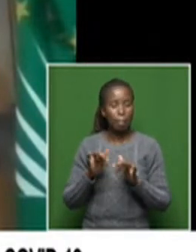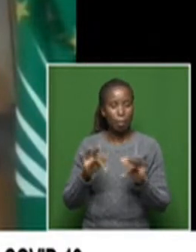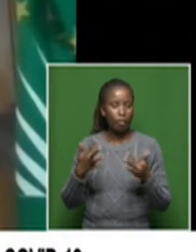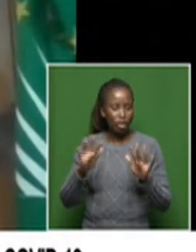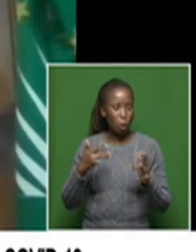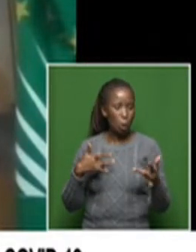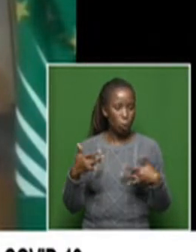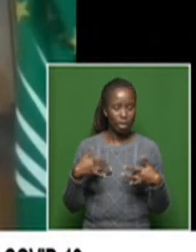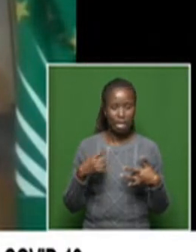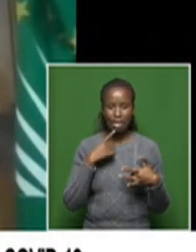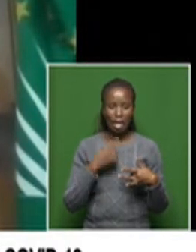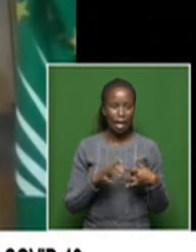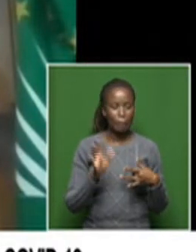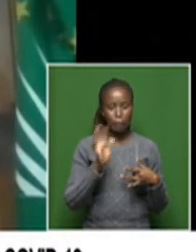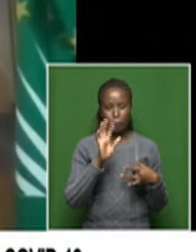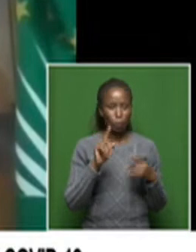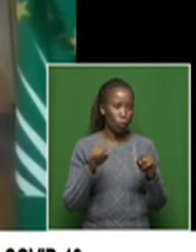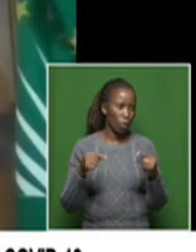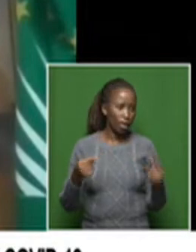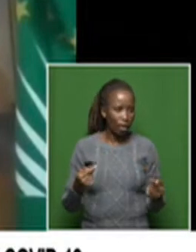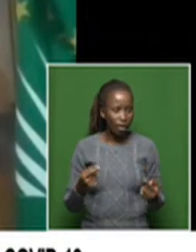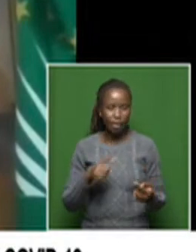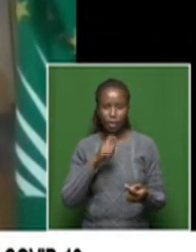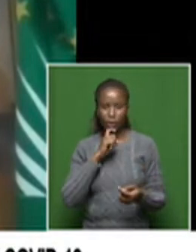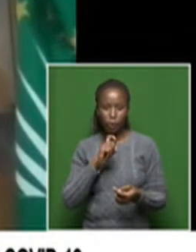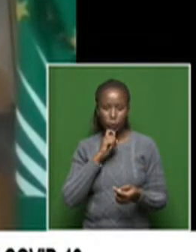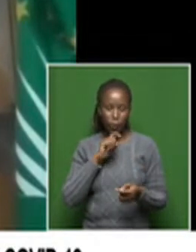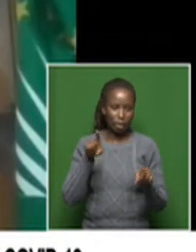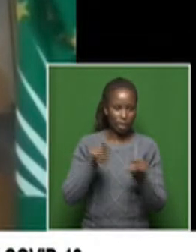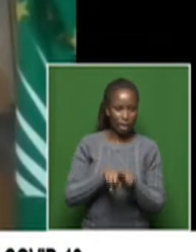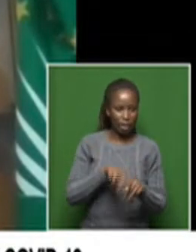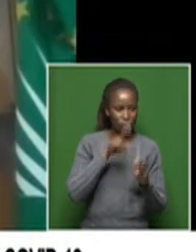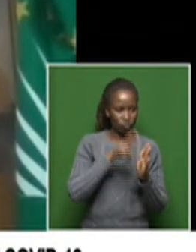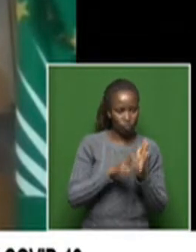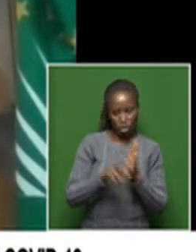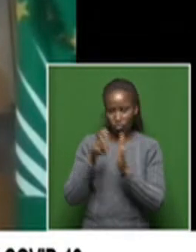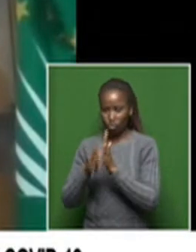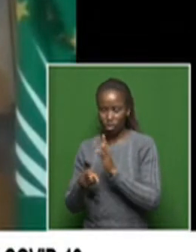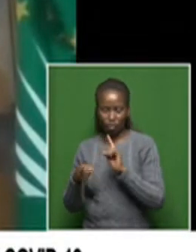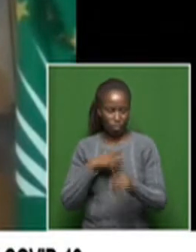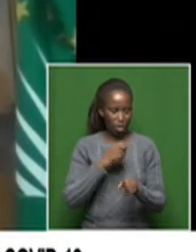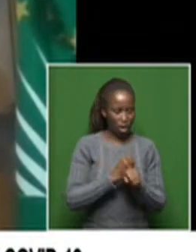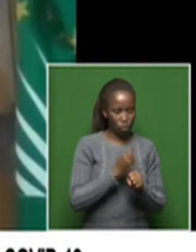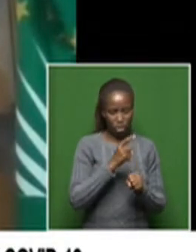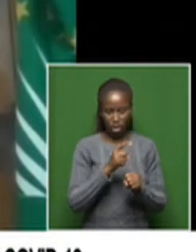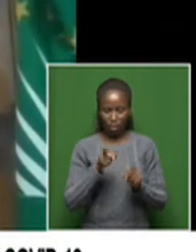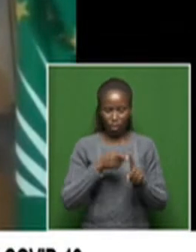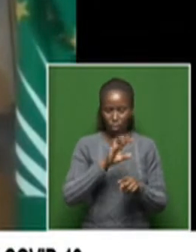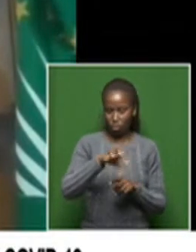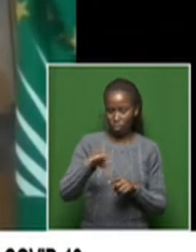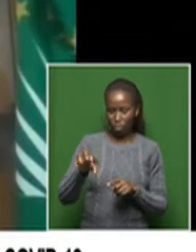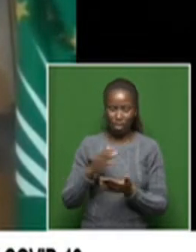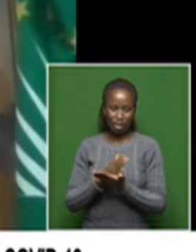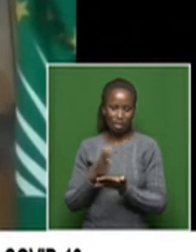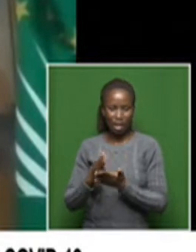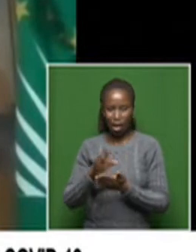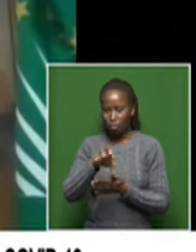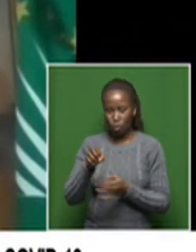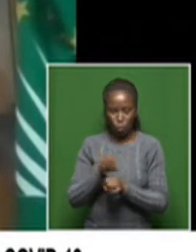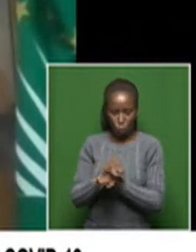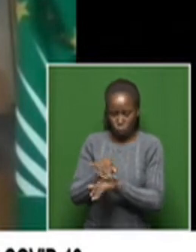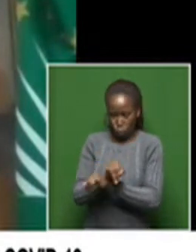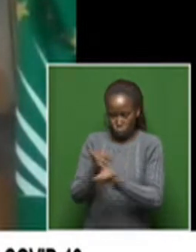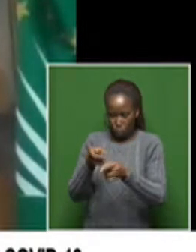to say, no, we can't have the same restrictions that are applying in Gauteng to the areas where there isn't a huge